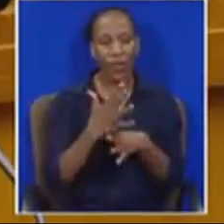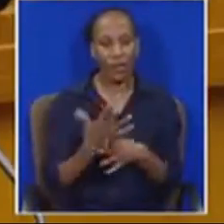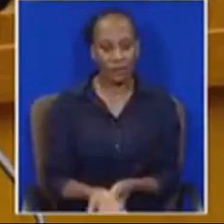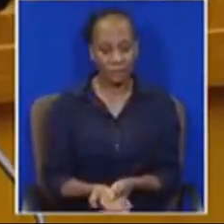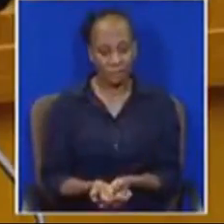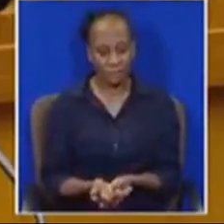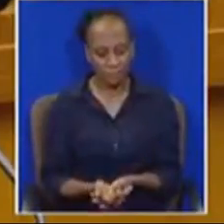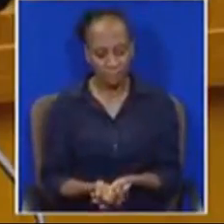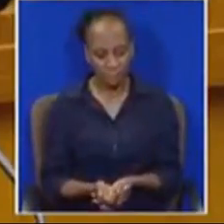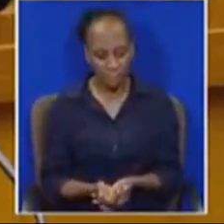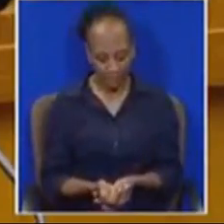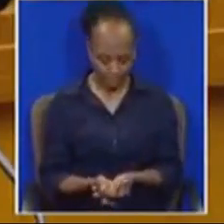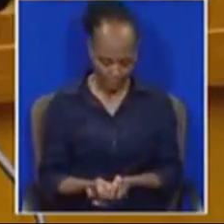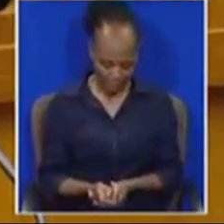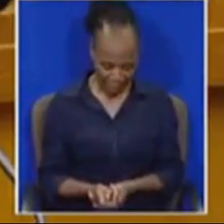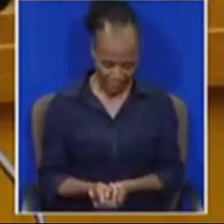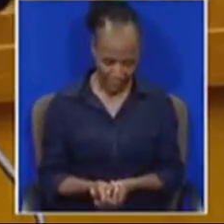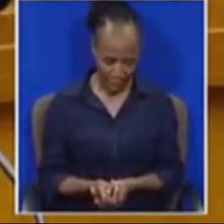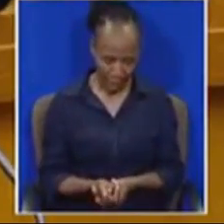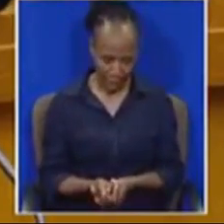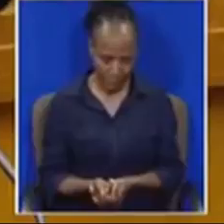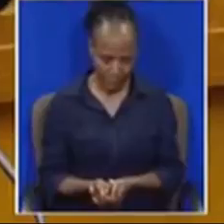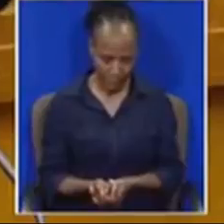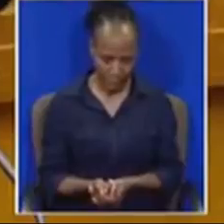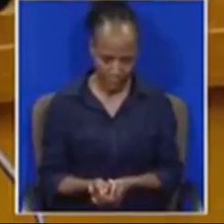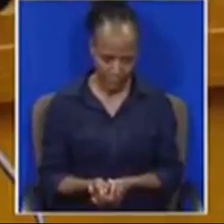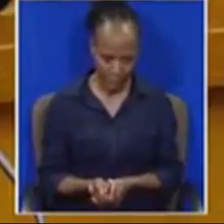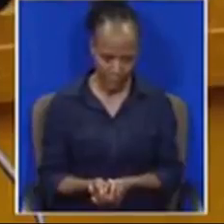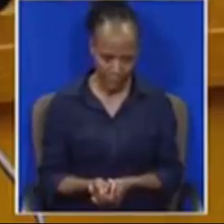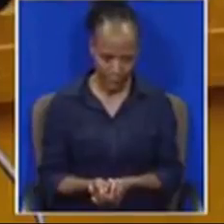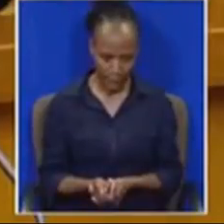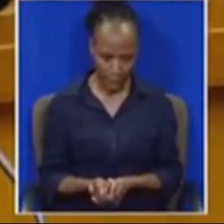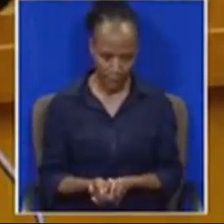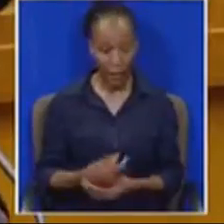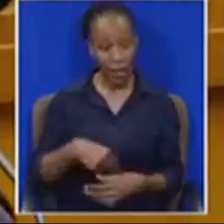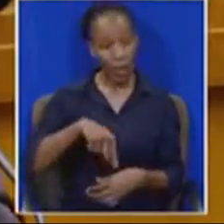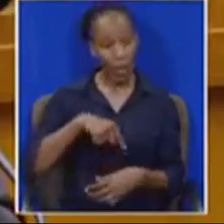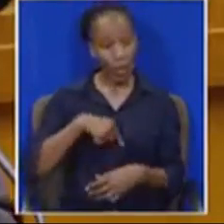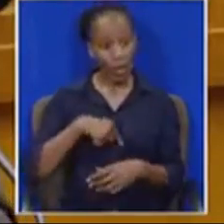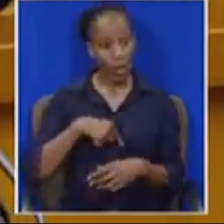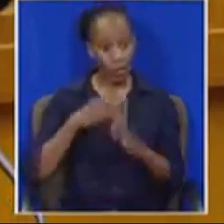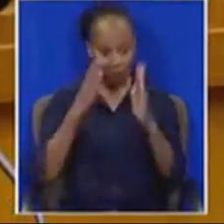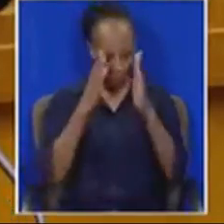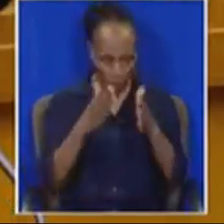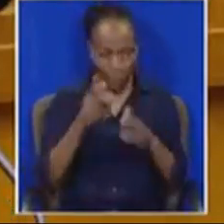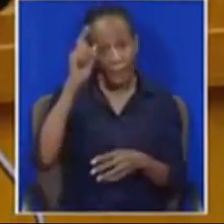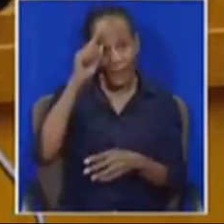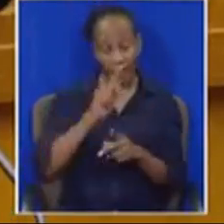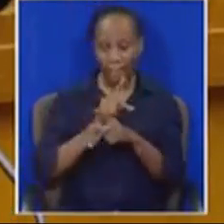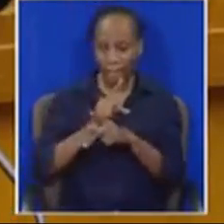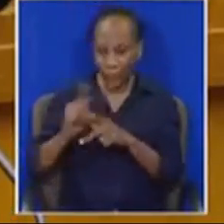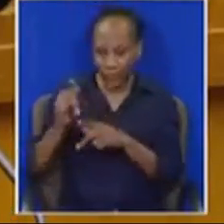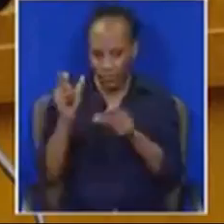We will improve our capacity to support Black professionals and